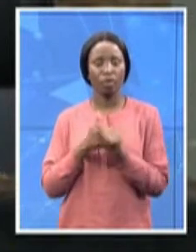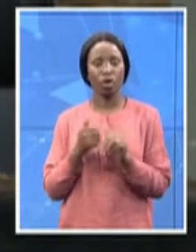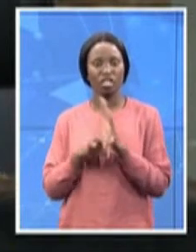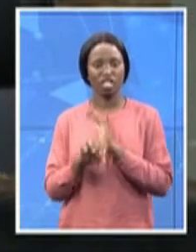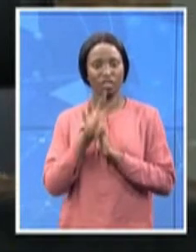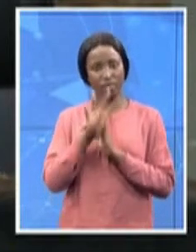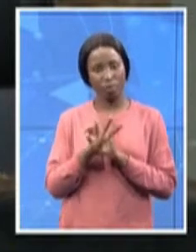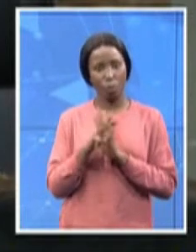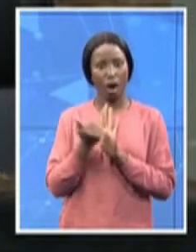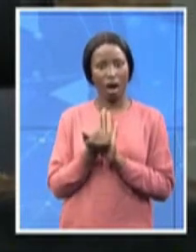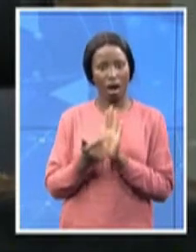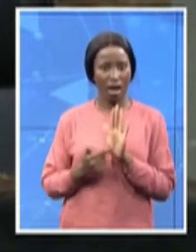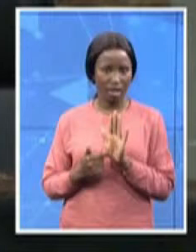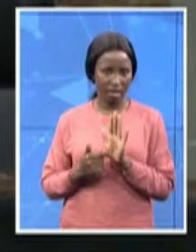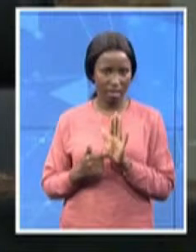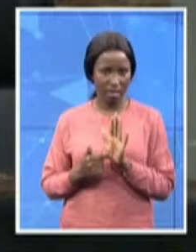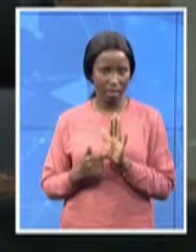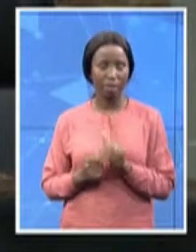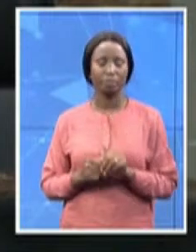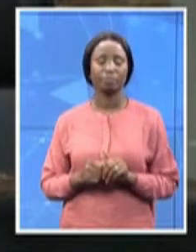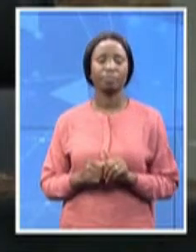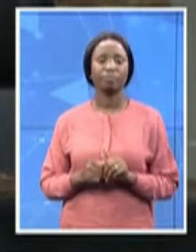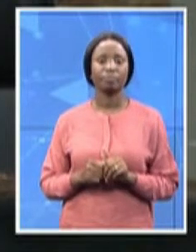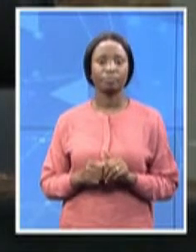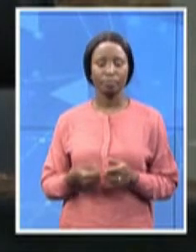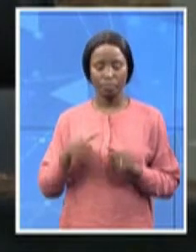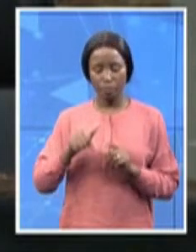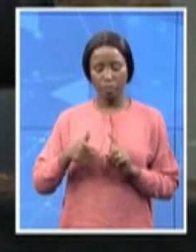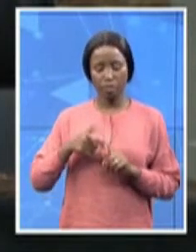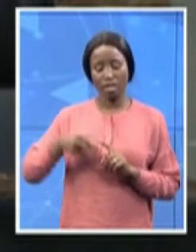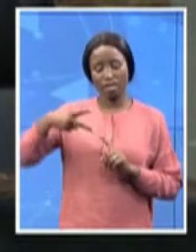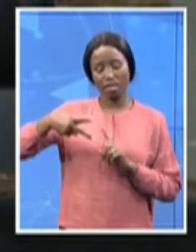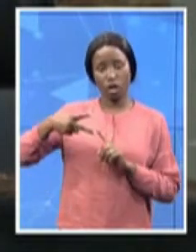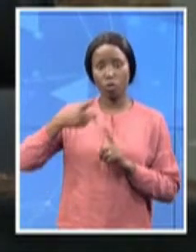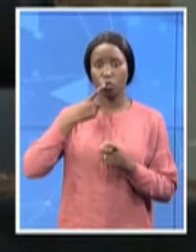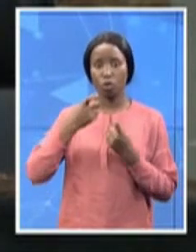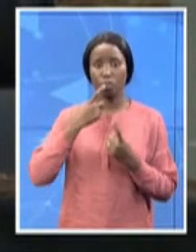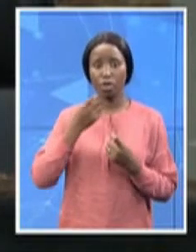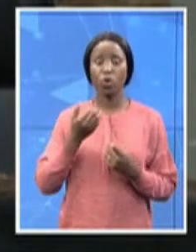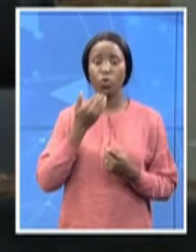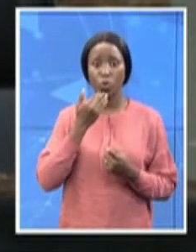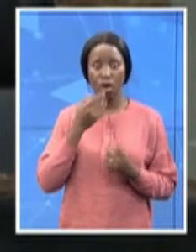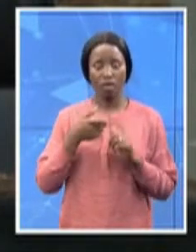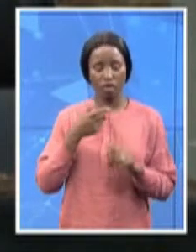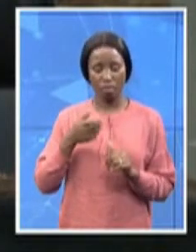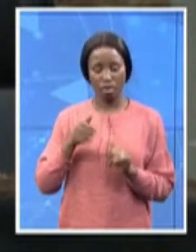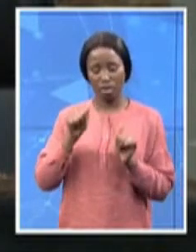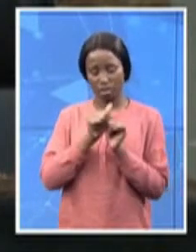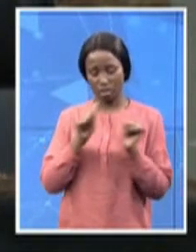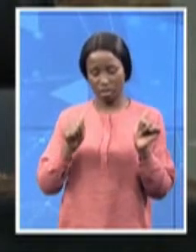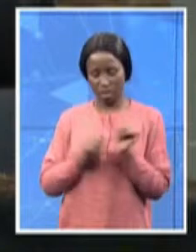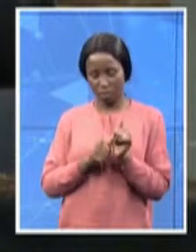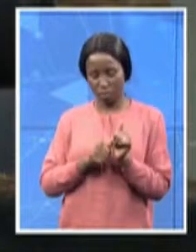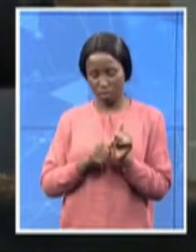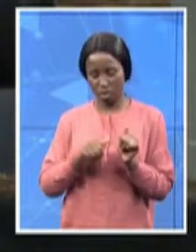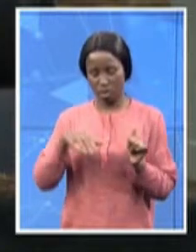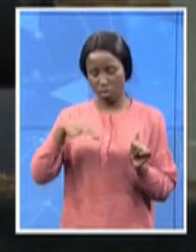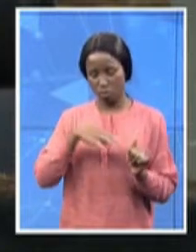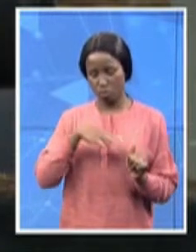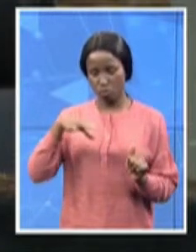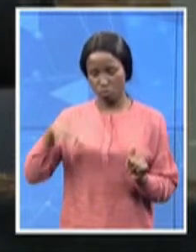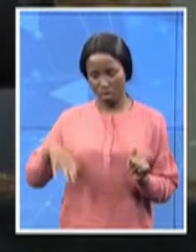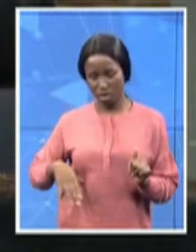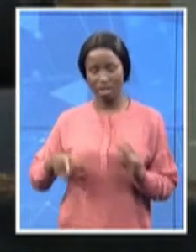The second complaint was lodged by the Deputy President of the Economic Freedom Fighters. In it, two issues